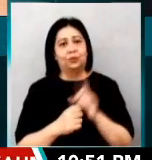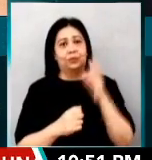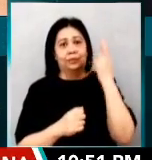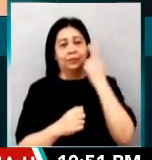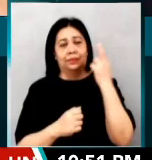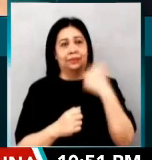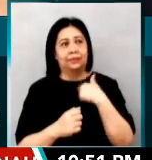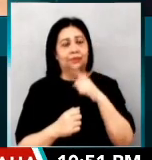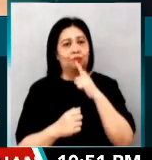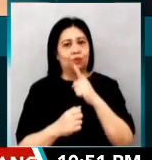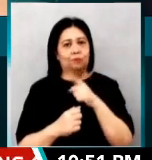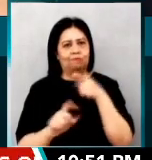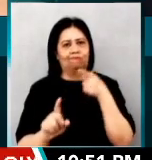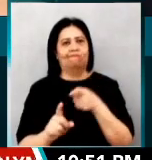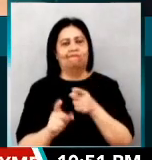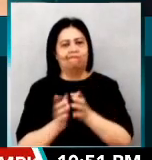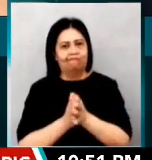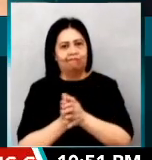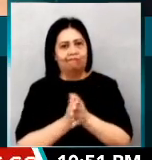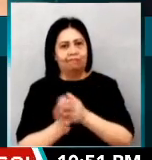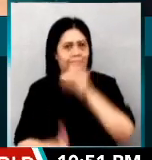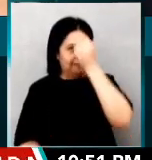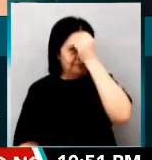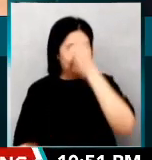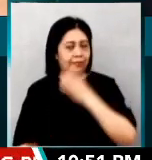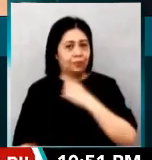intent on being summa cum laude was because